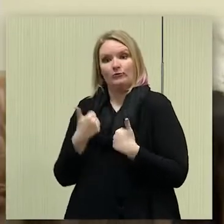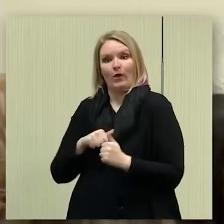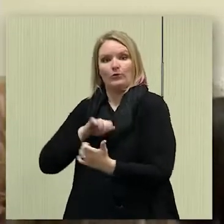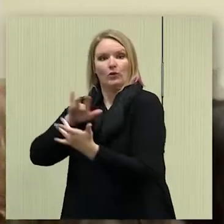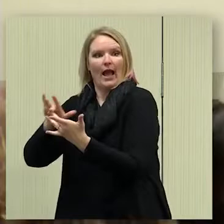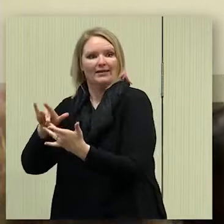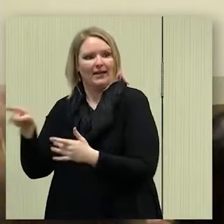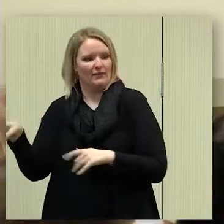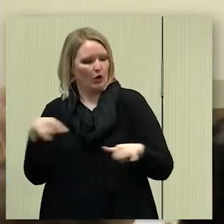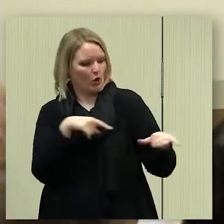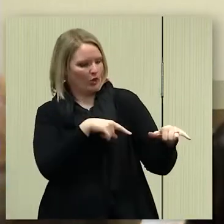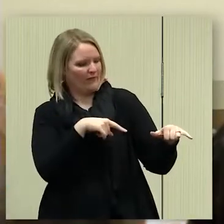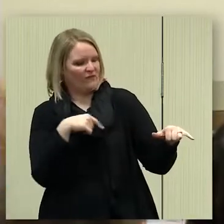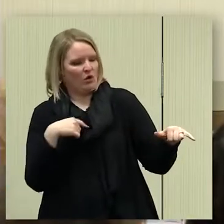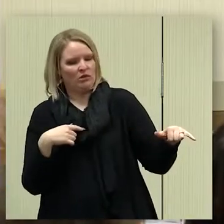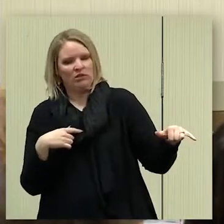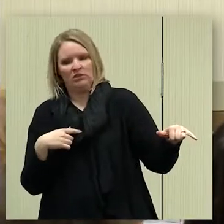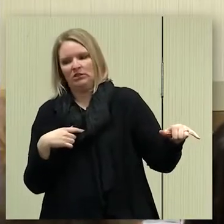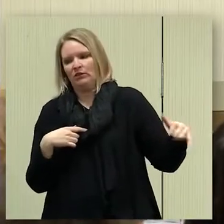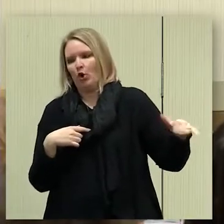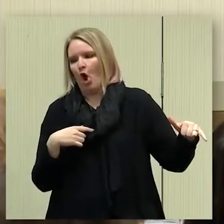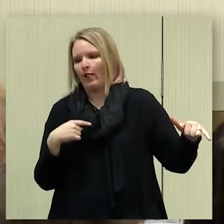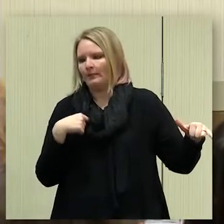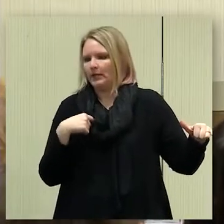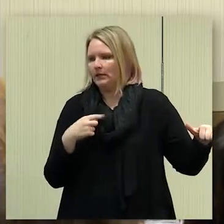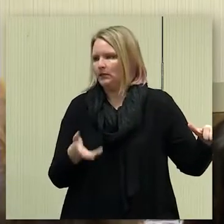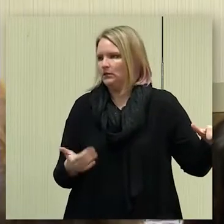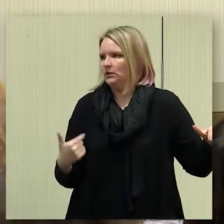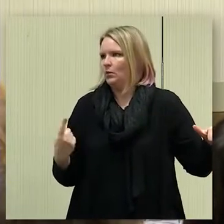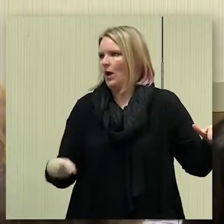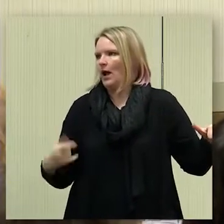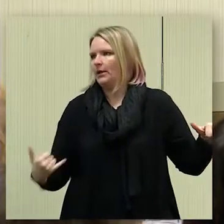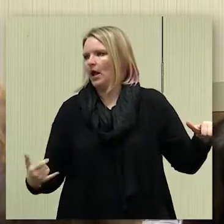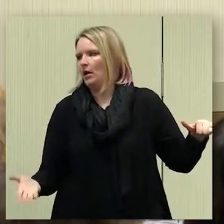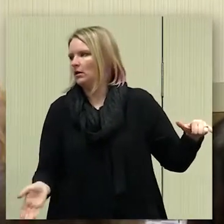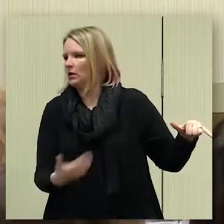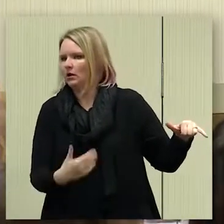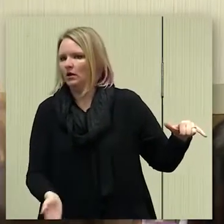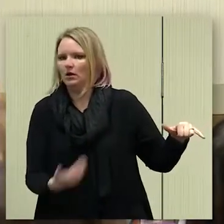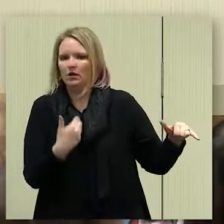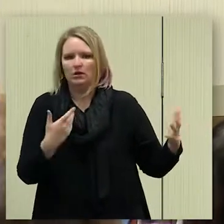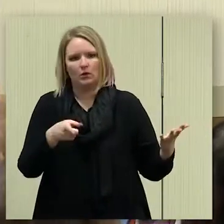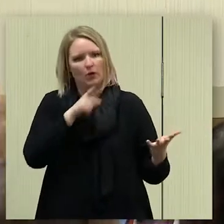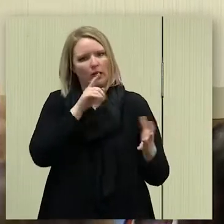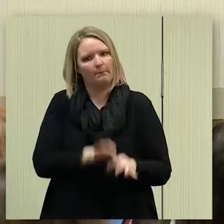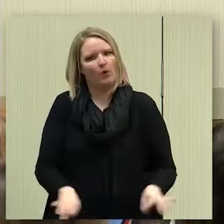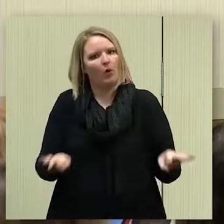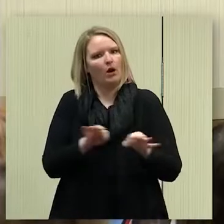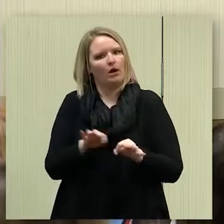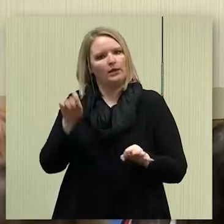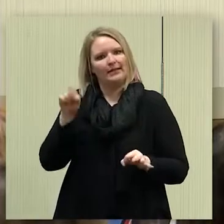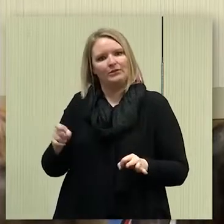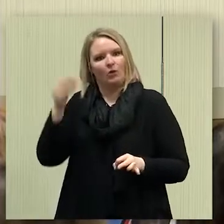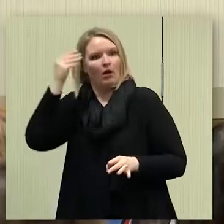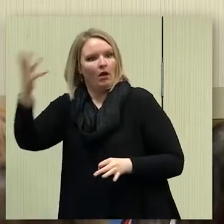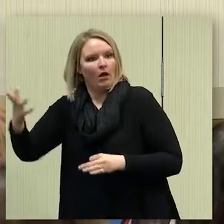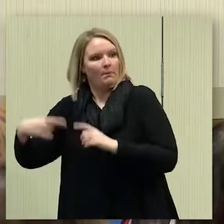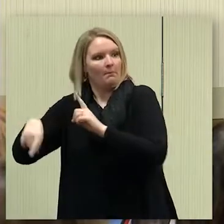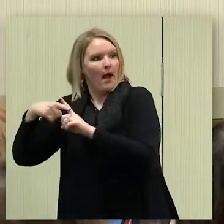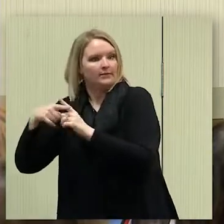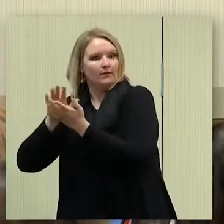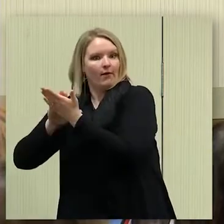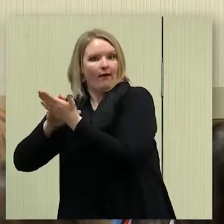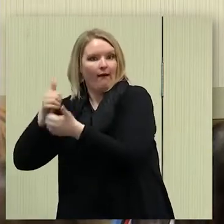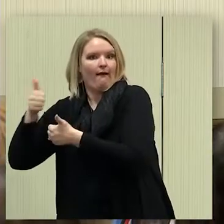they're looking at the phone like, okay, what happened now? Yeah. You know, so I think it's important to, submit some positive stuff